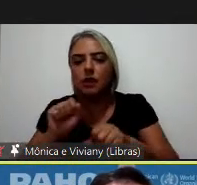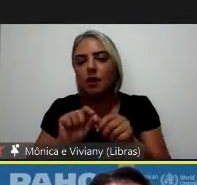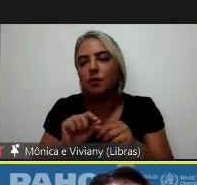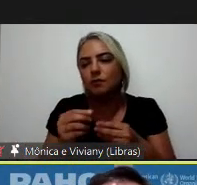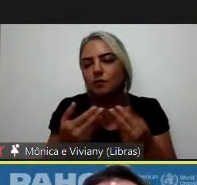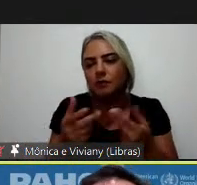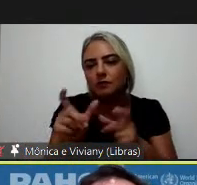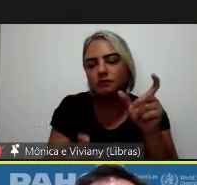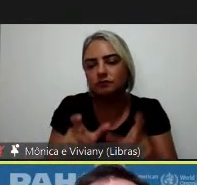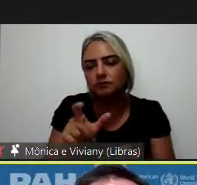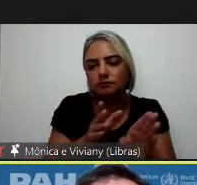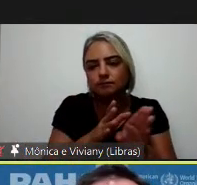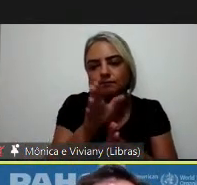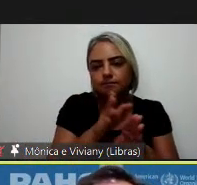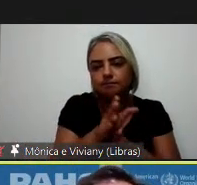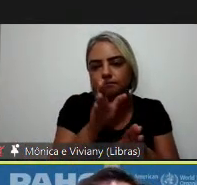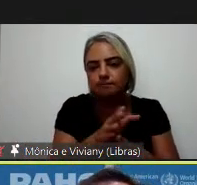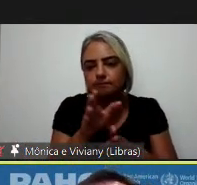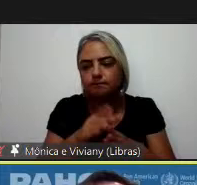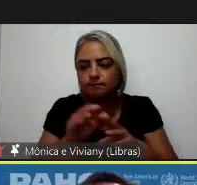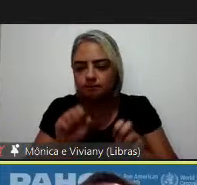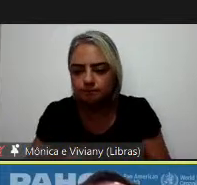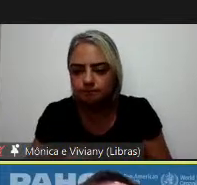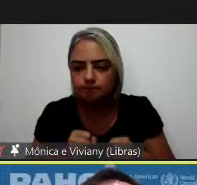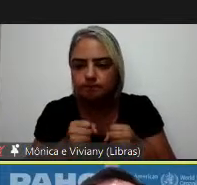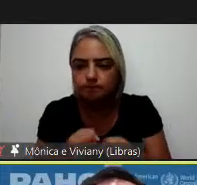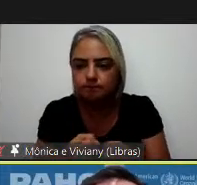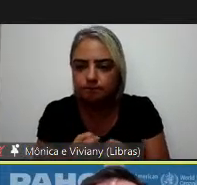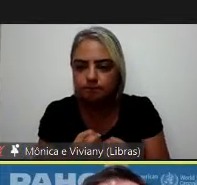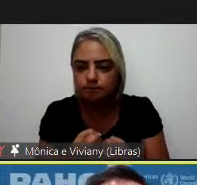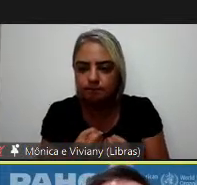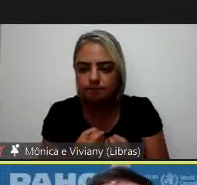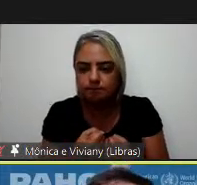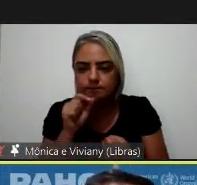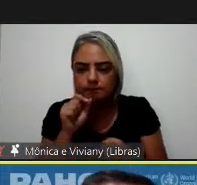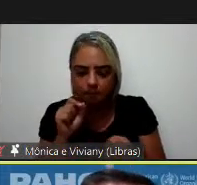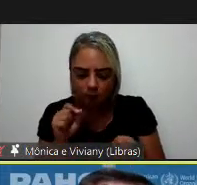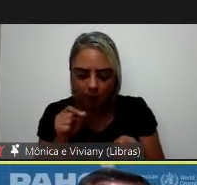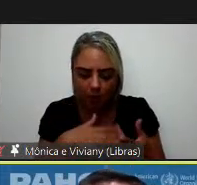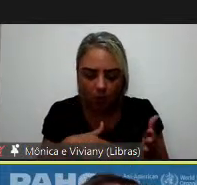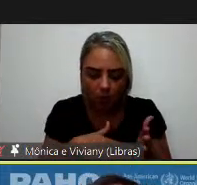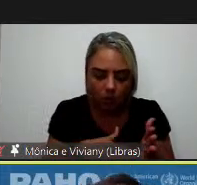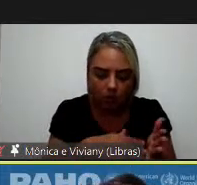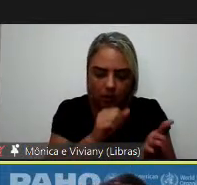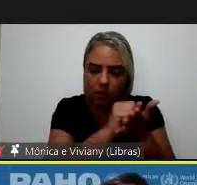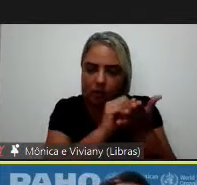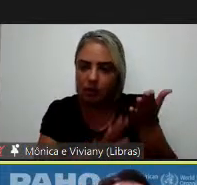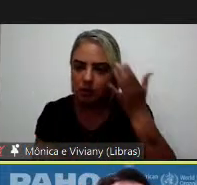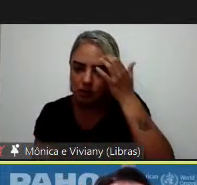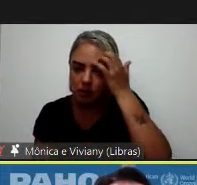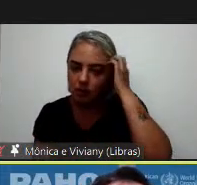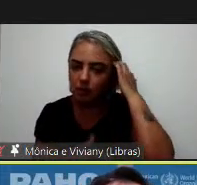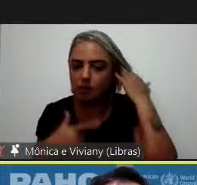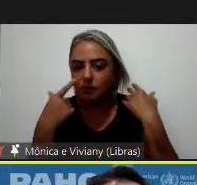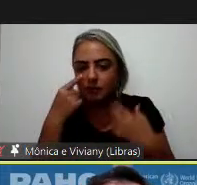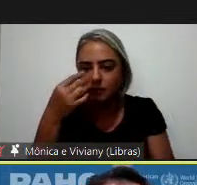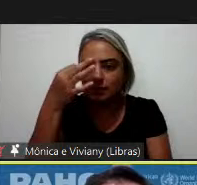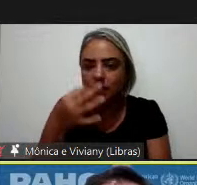should be in some way be oriented in these efforts in some way with all the actions that